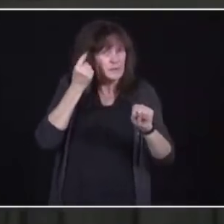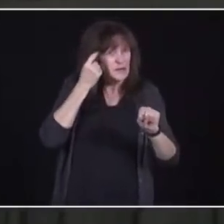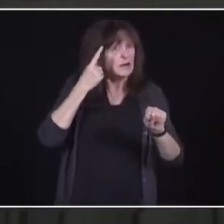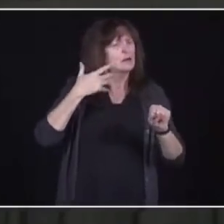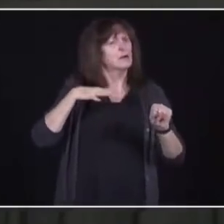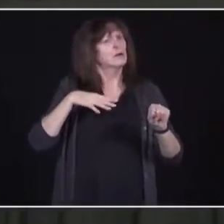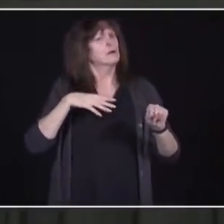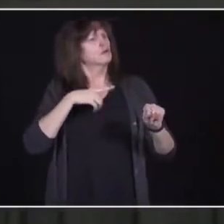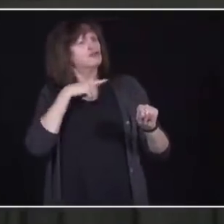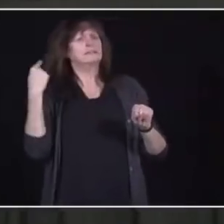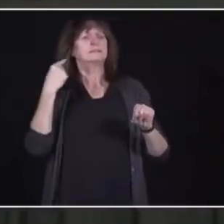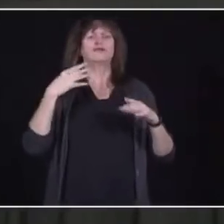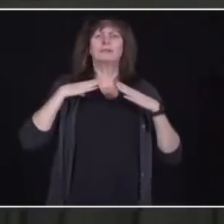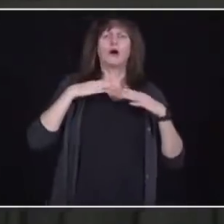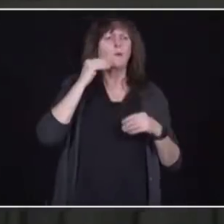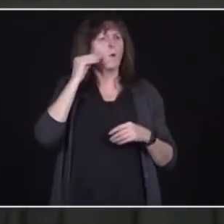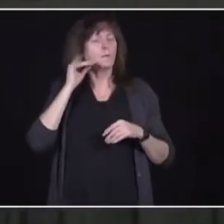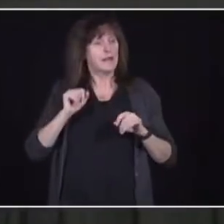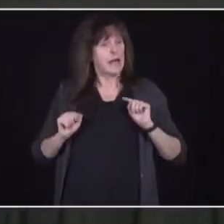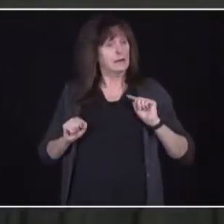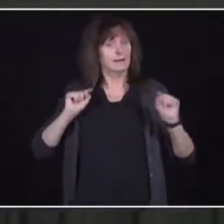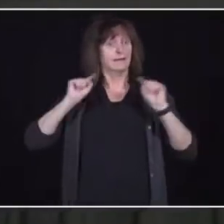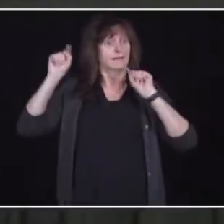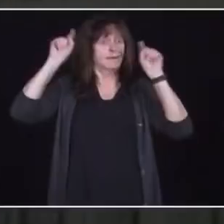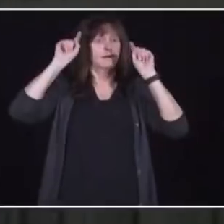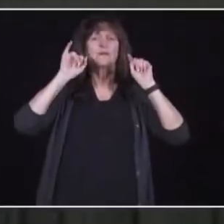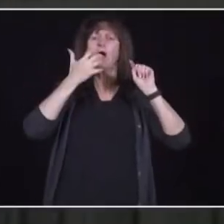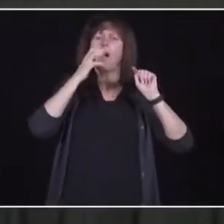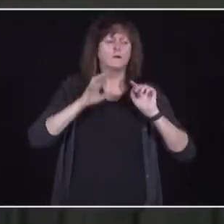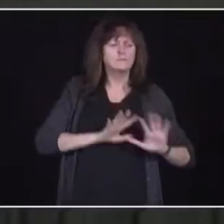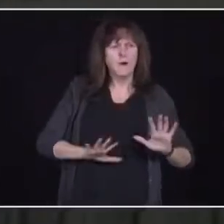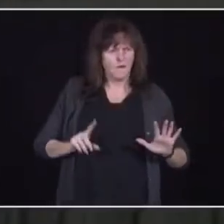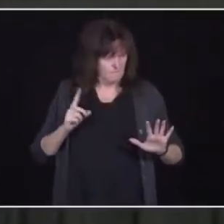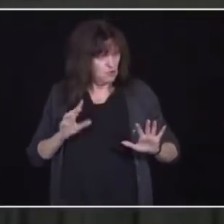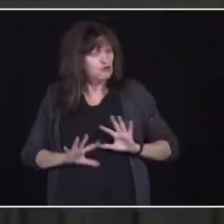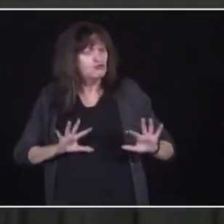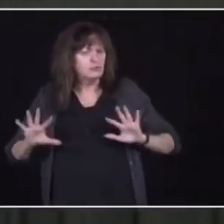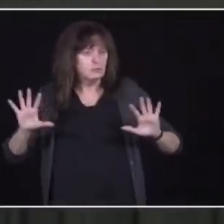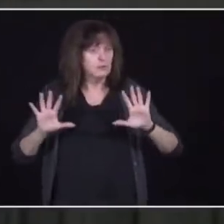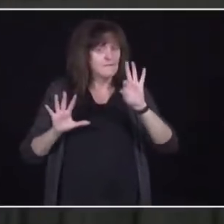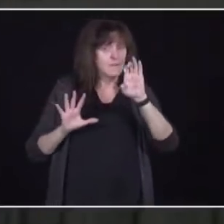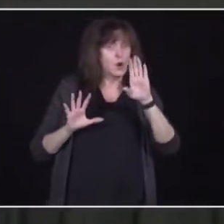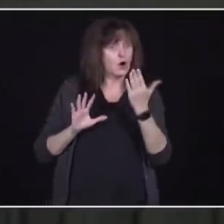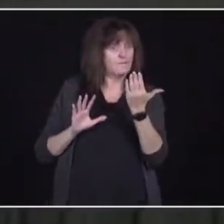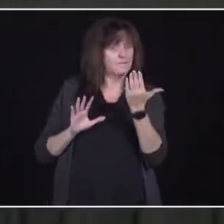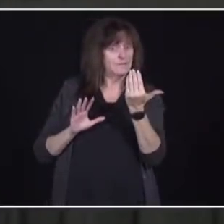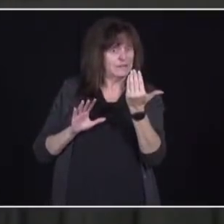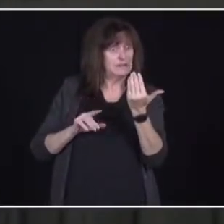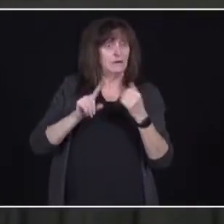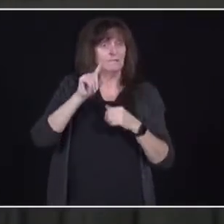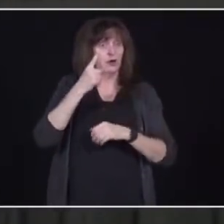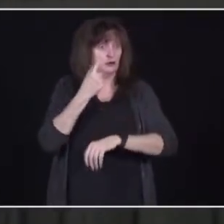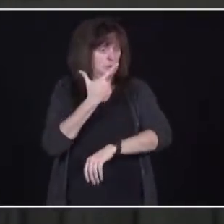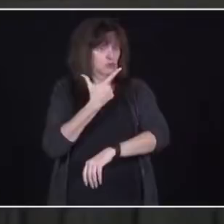rest of Ontario. And we've set ourselves a goal of 15 February that we will have vaccinated with the first needle all of the residents